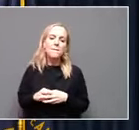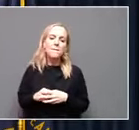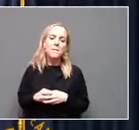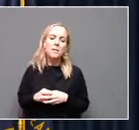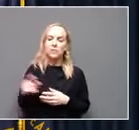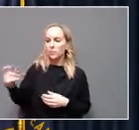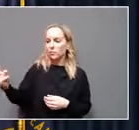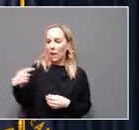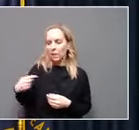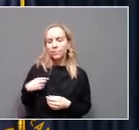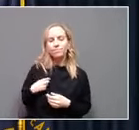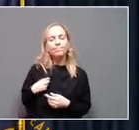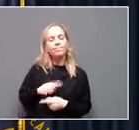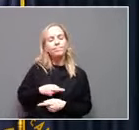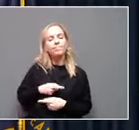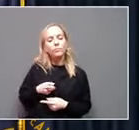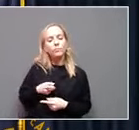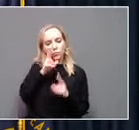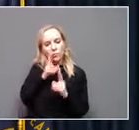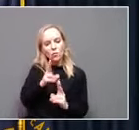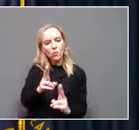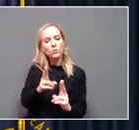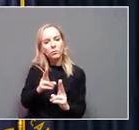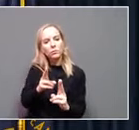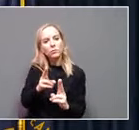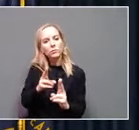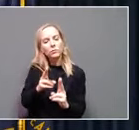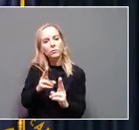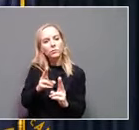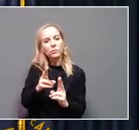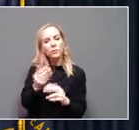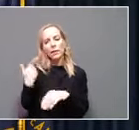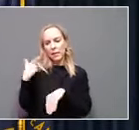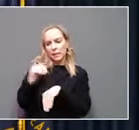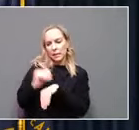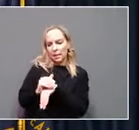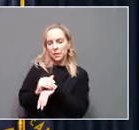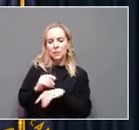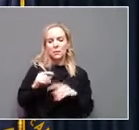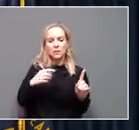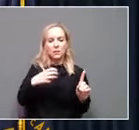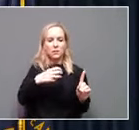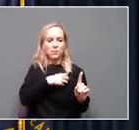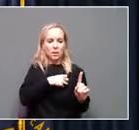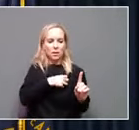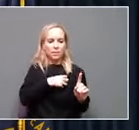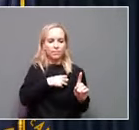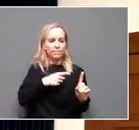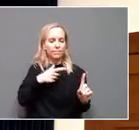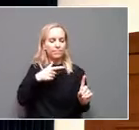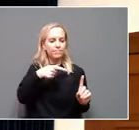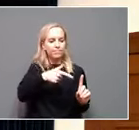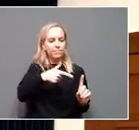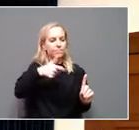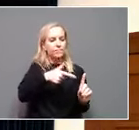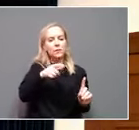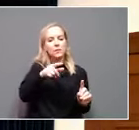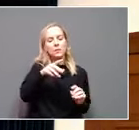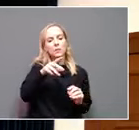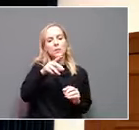so, to pay tribute. Last night, Shepherdsville Police K-9 was shot and killed in the line of